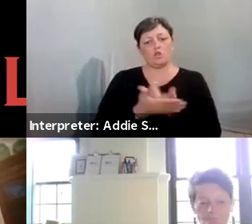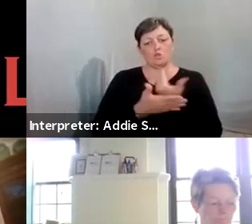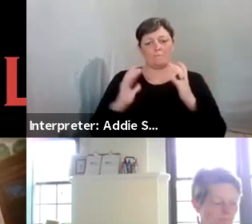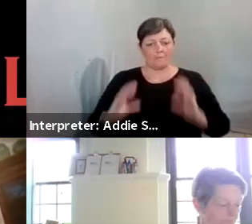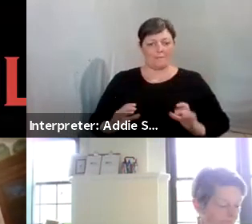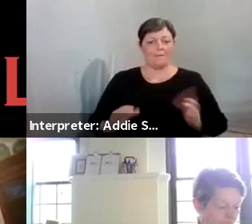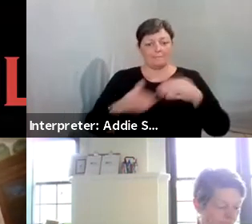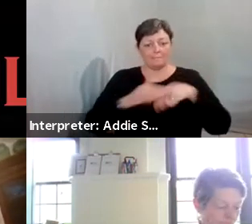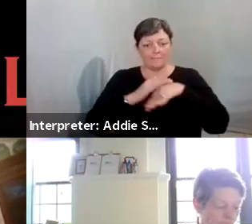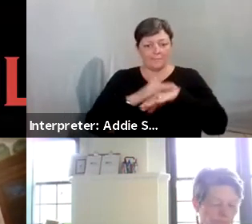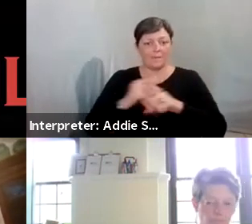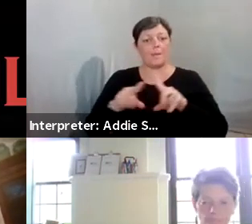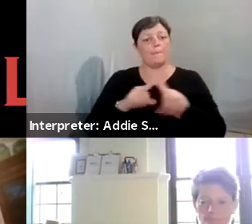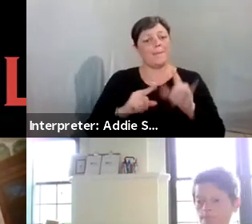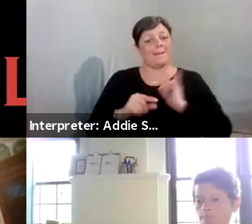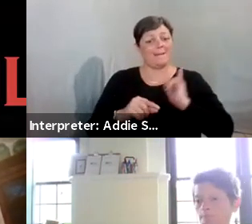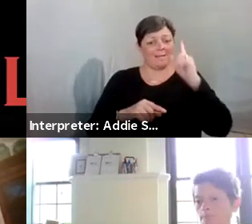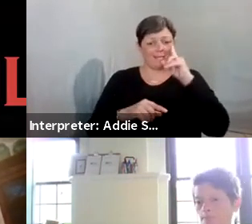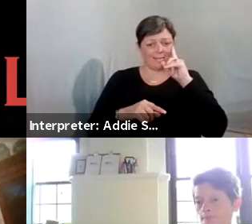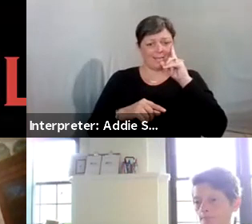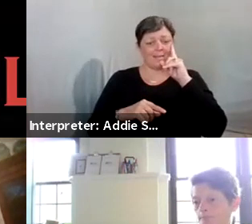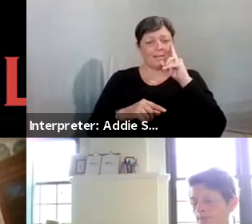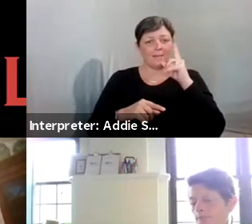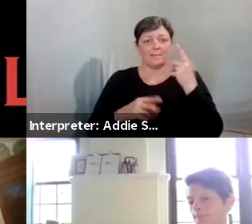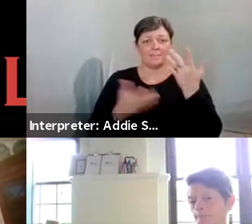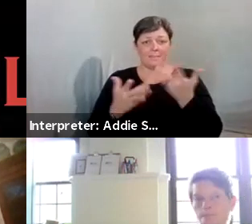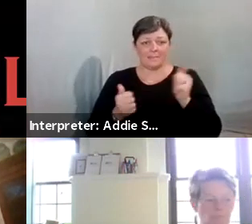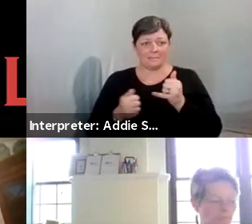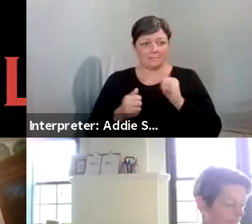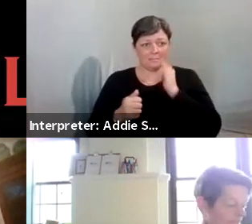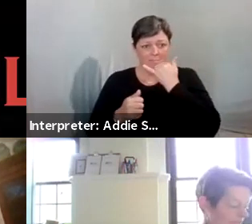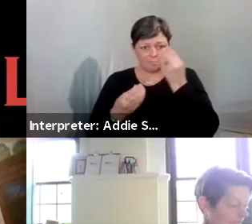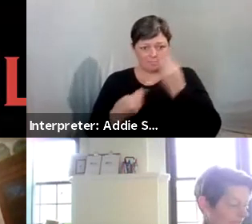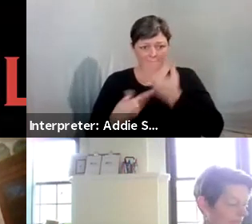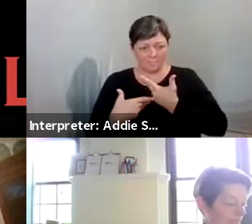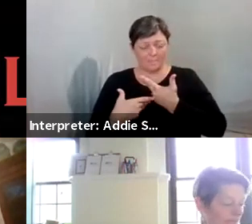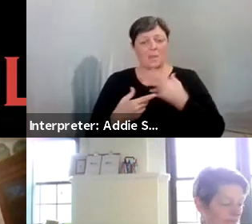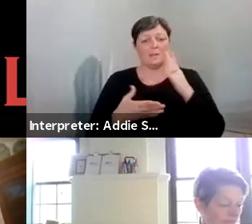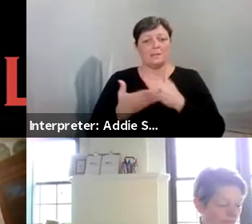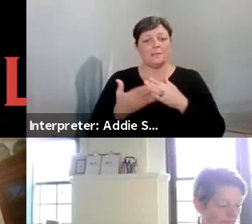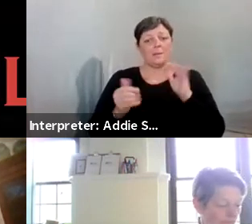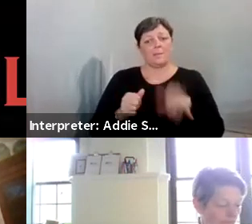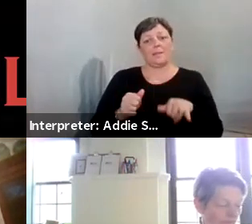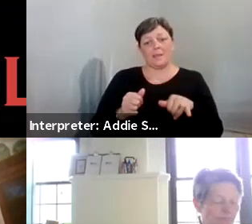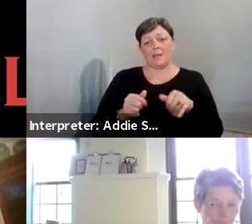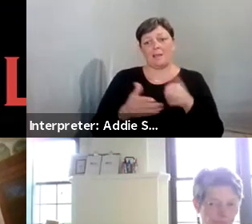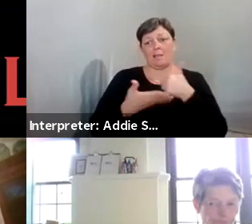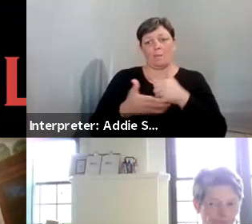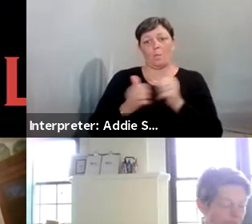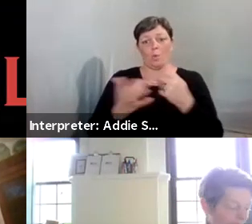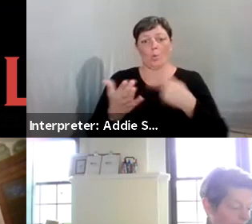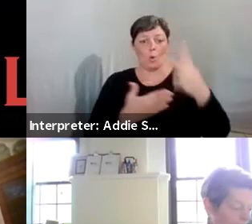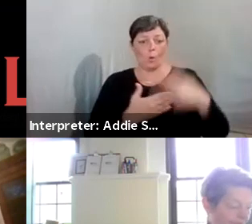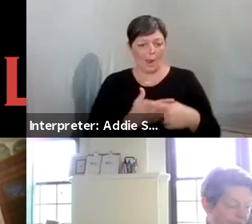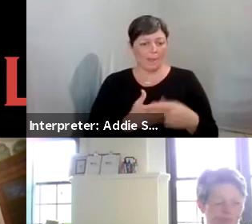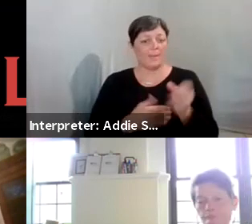in. But Donna, I think that might even, and Jen, you can correct me if I'm wrong, that might even help with some of the direction of the programming. If the